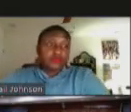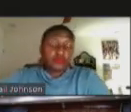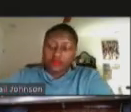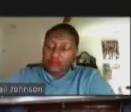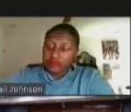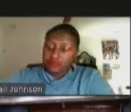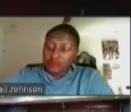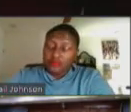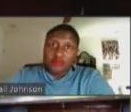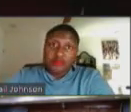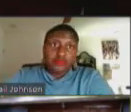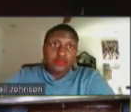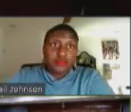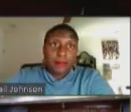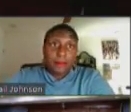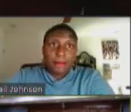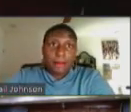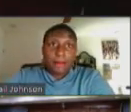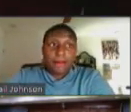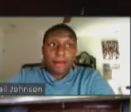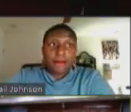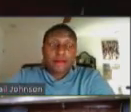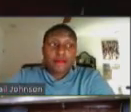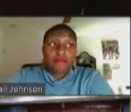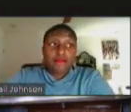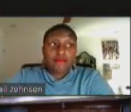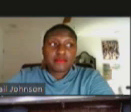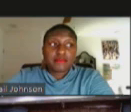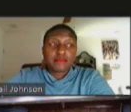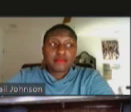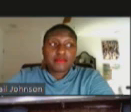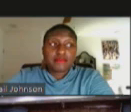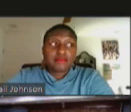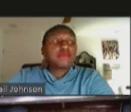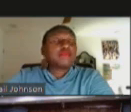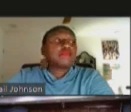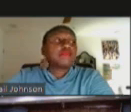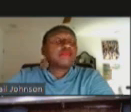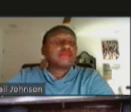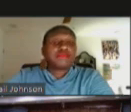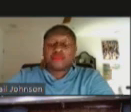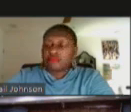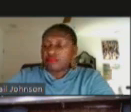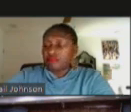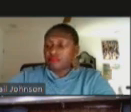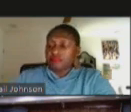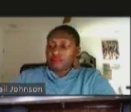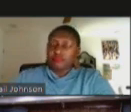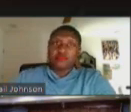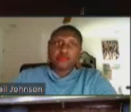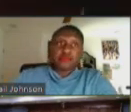Ward? Aye. Commissioner Simmons? Aye. Commissioner Sacco? Aye. Commissioner Ariola?